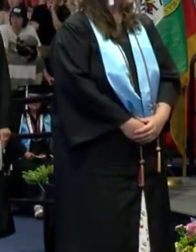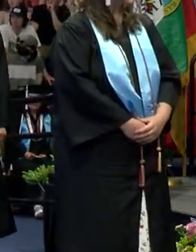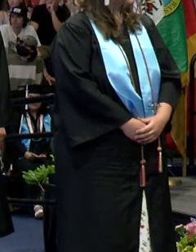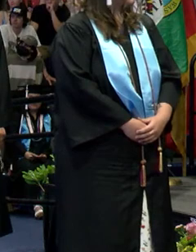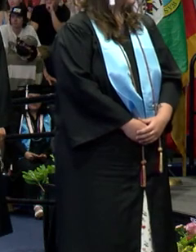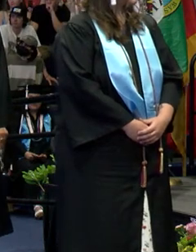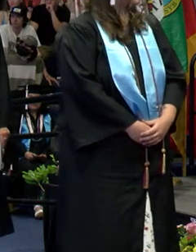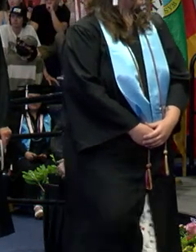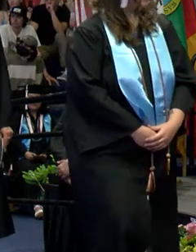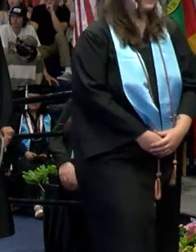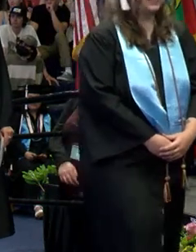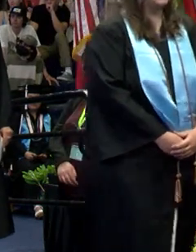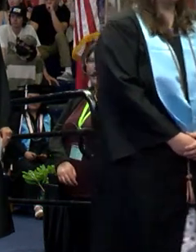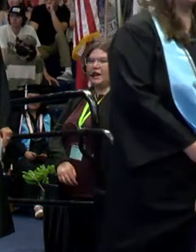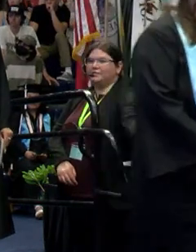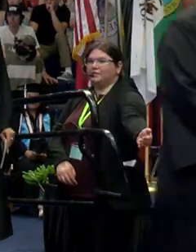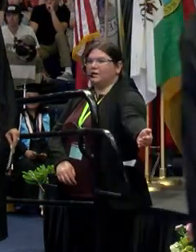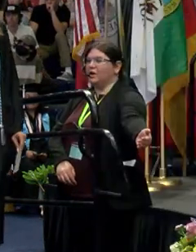Leanne E. Follette.